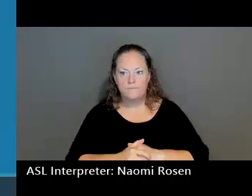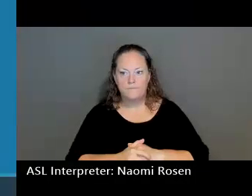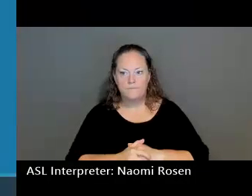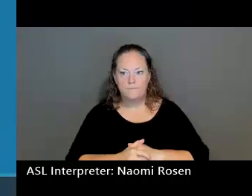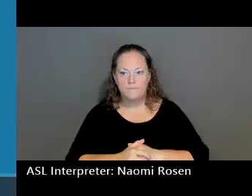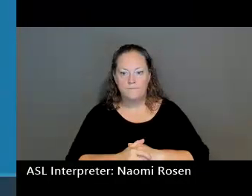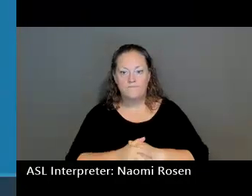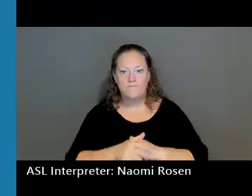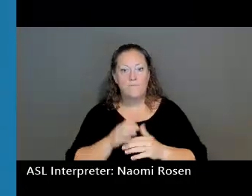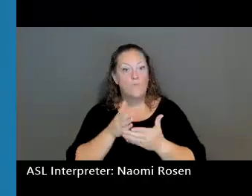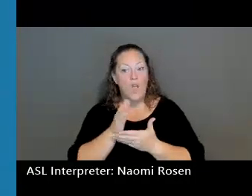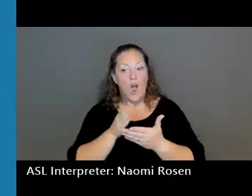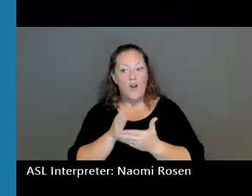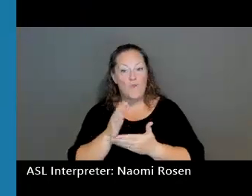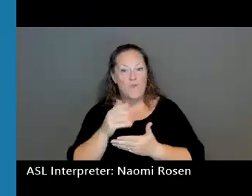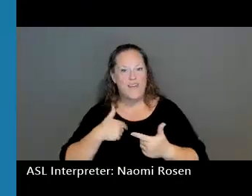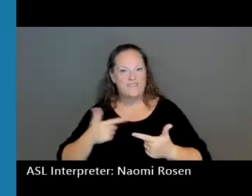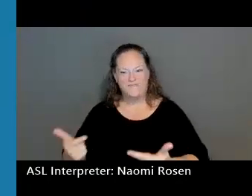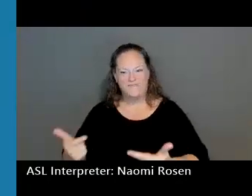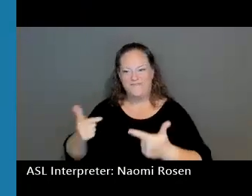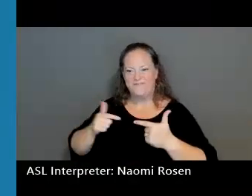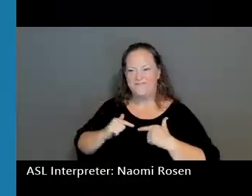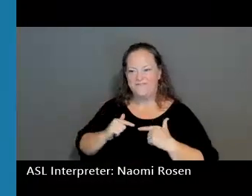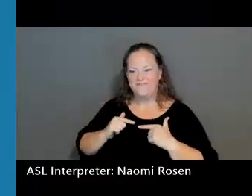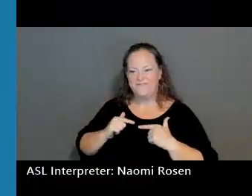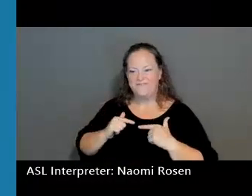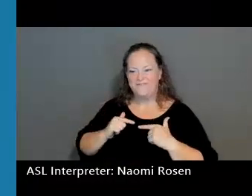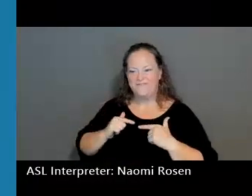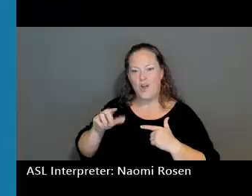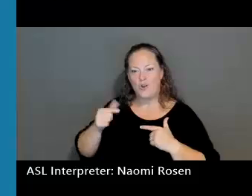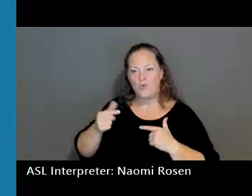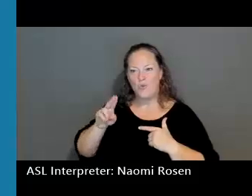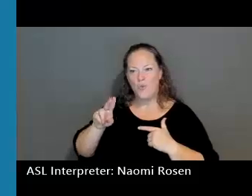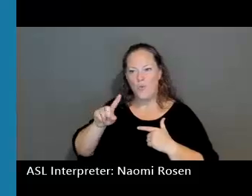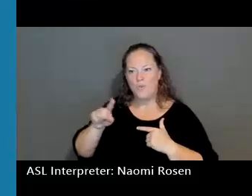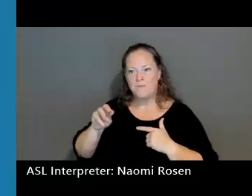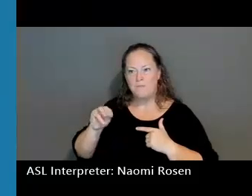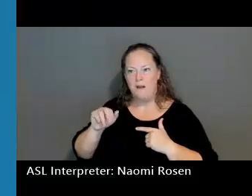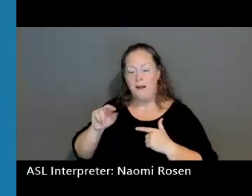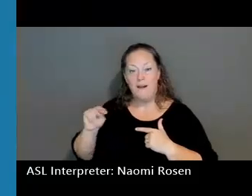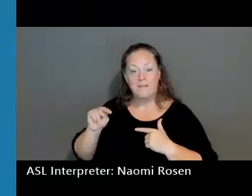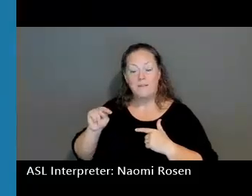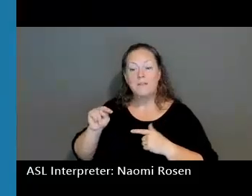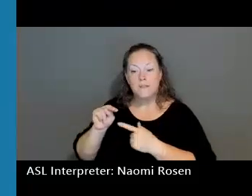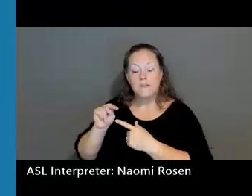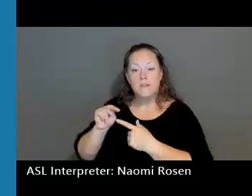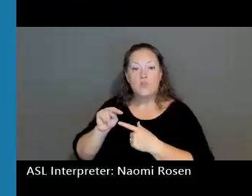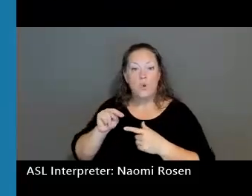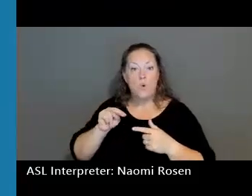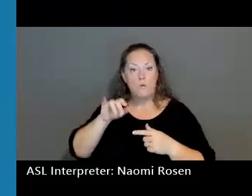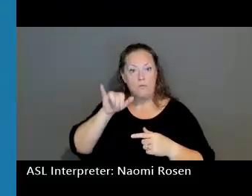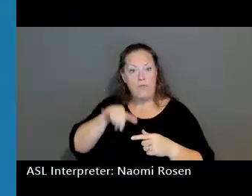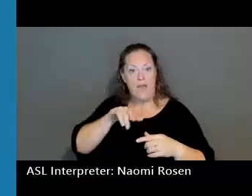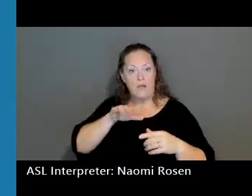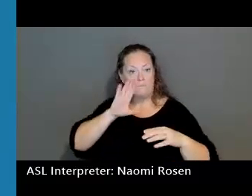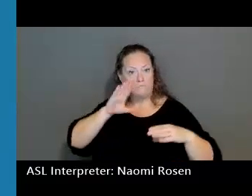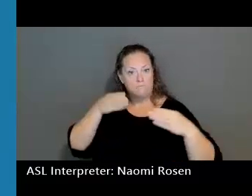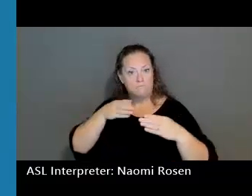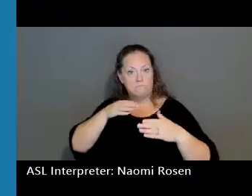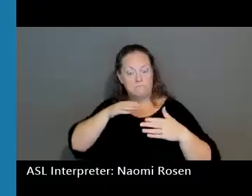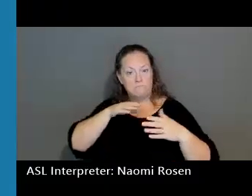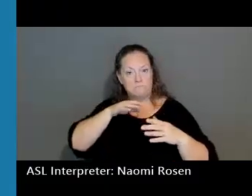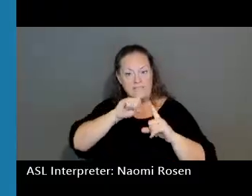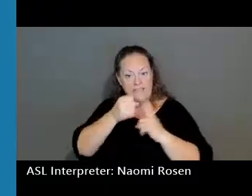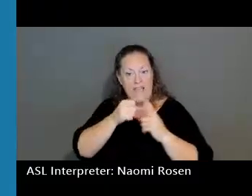All right, I'll take it over from here. So in addition to the case studies, we offered